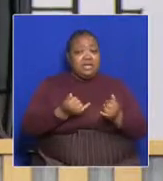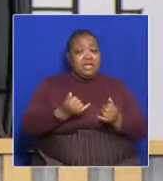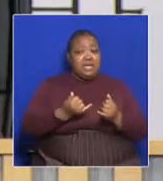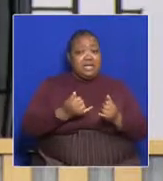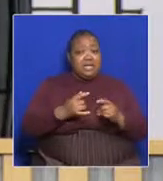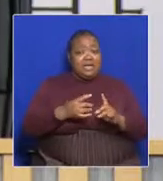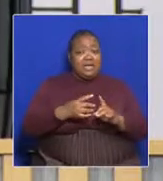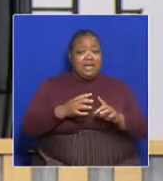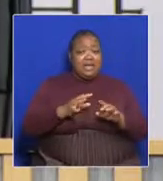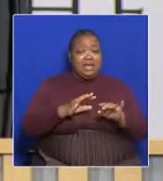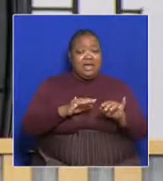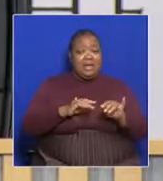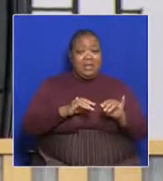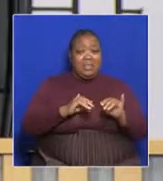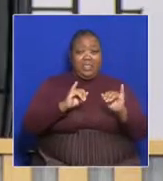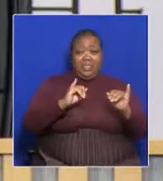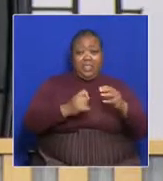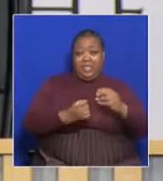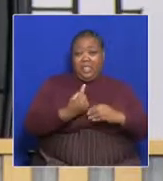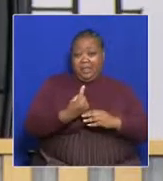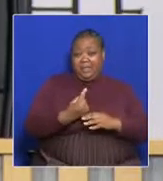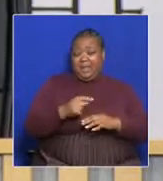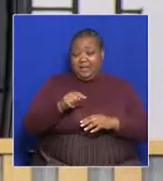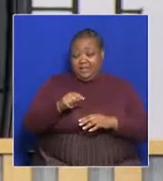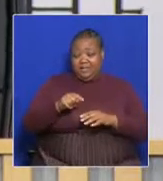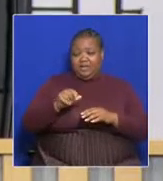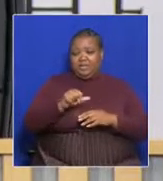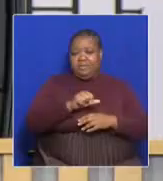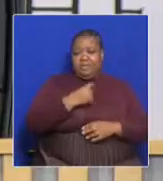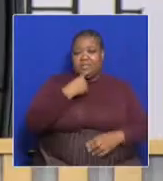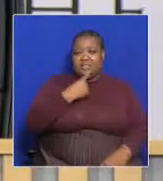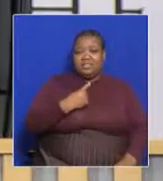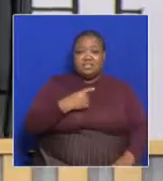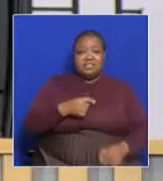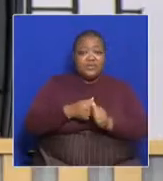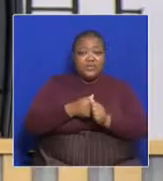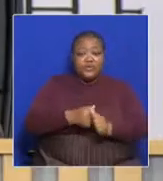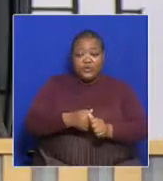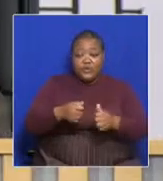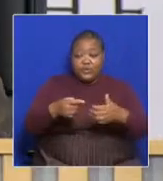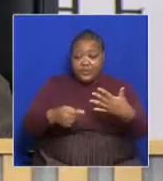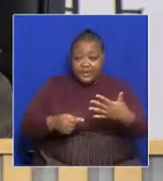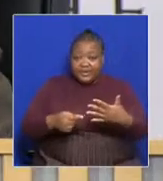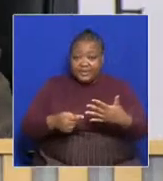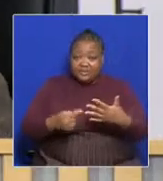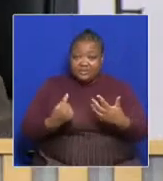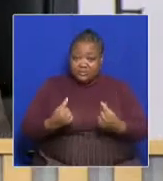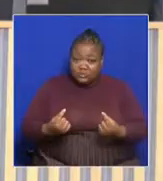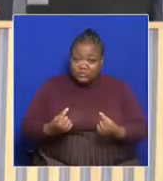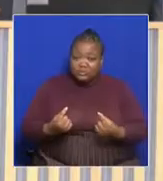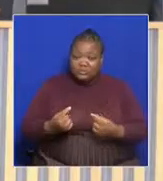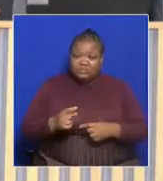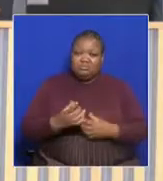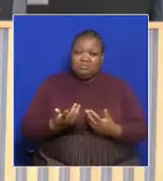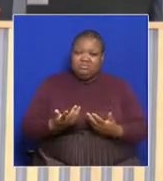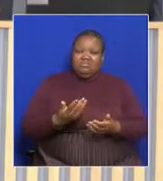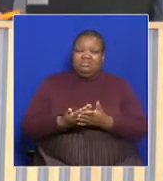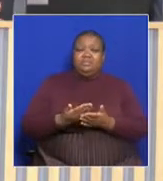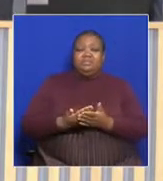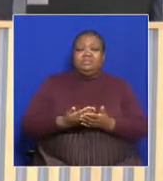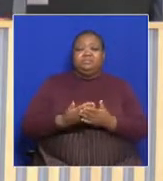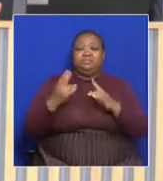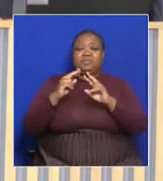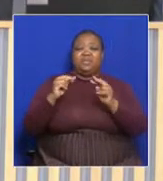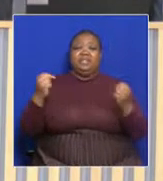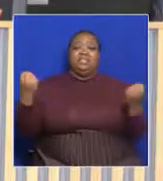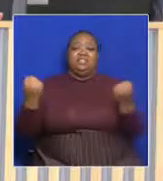go back and we say, did you follow Yes, yes, the national instruction to the letter? And